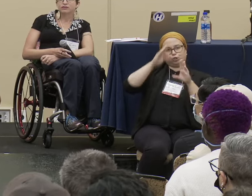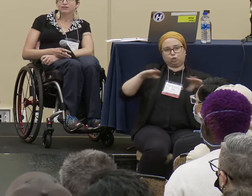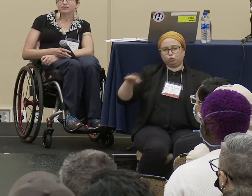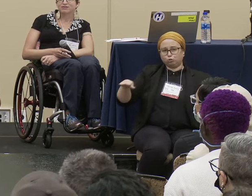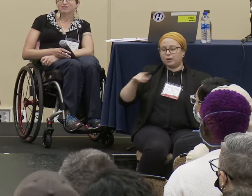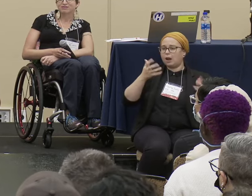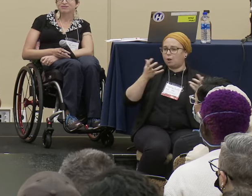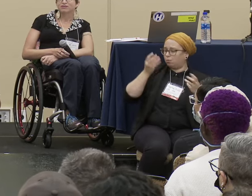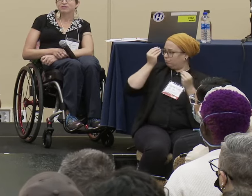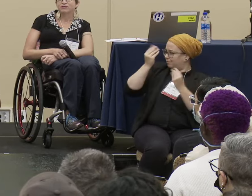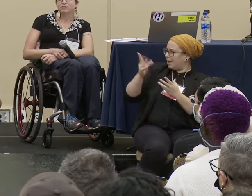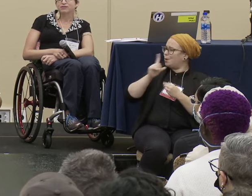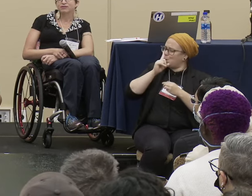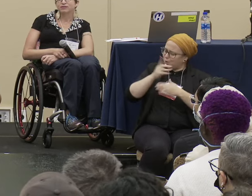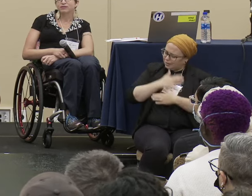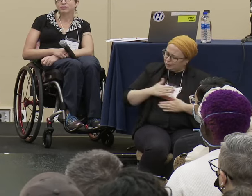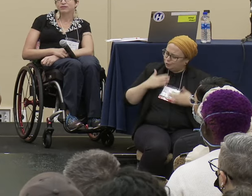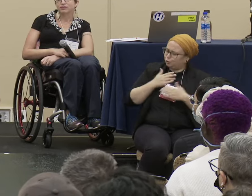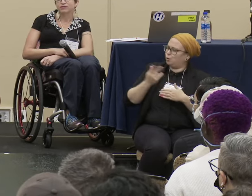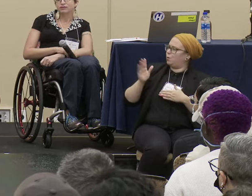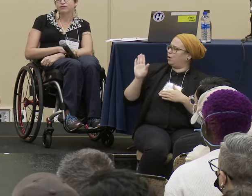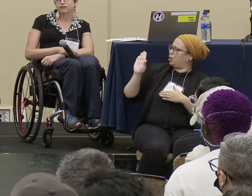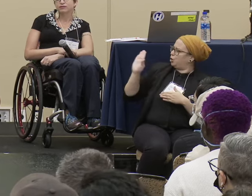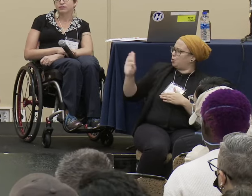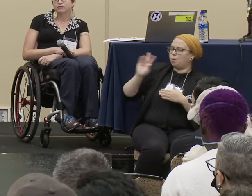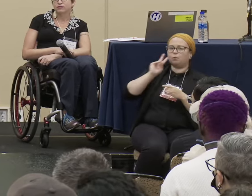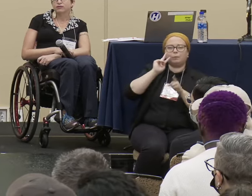your speech and your perspective because it hits a